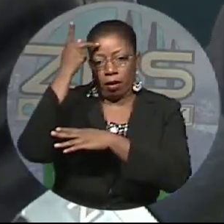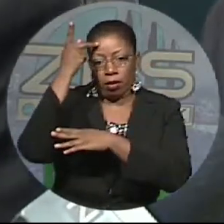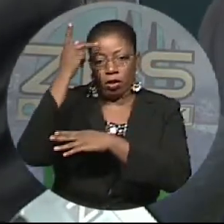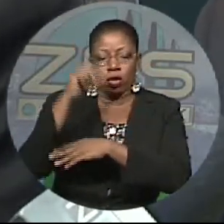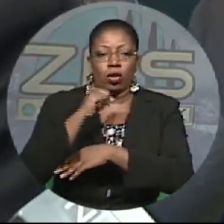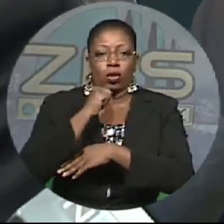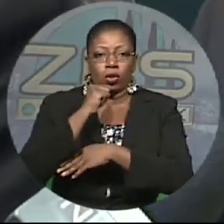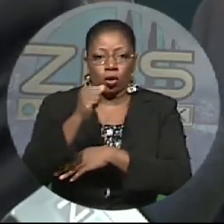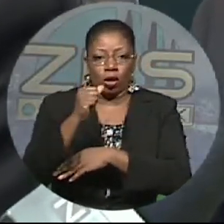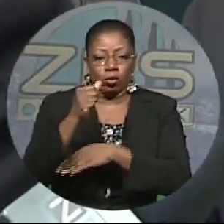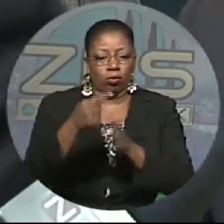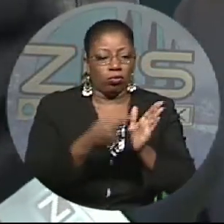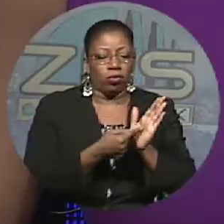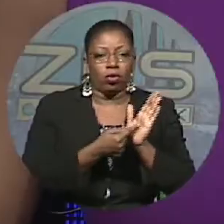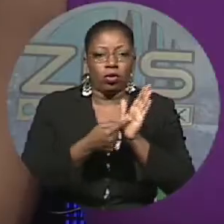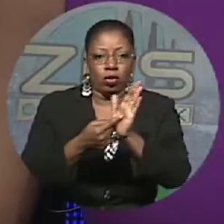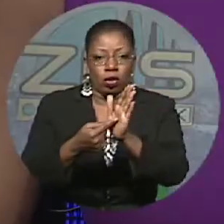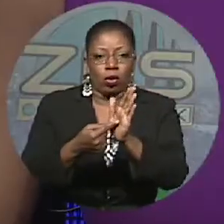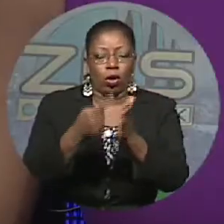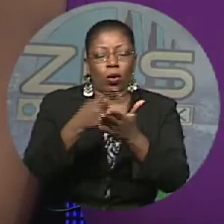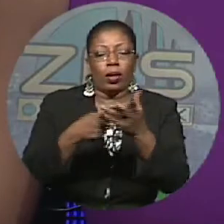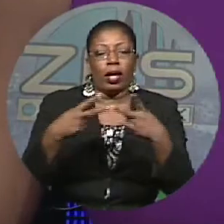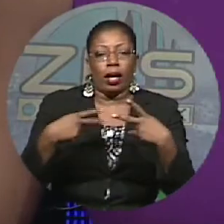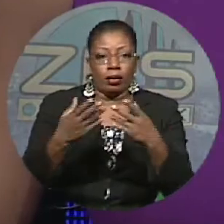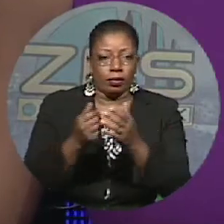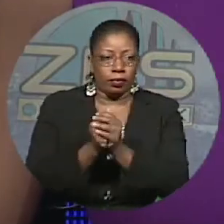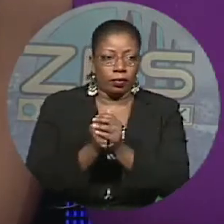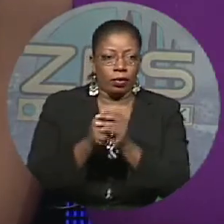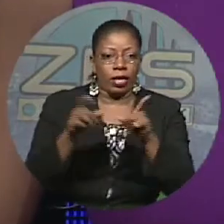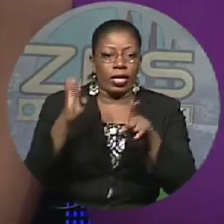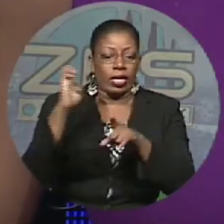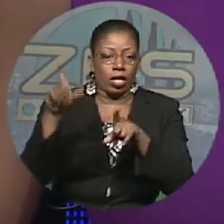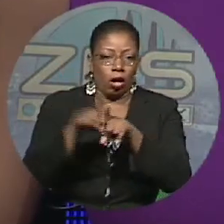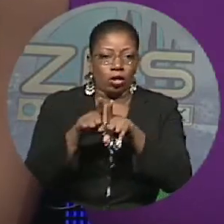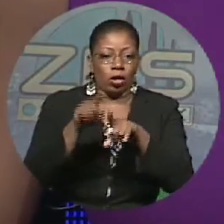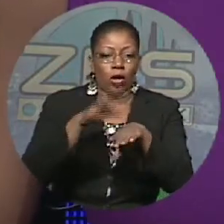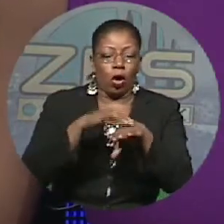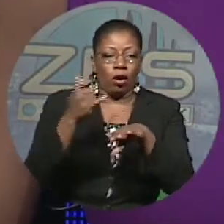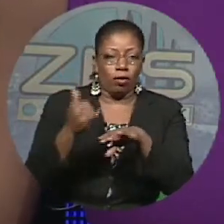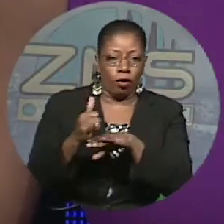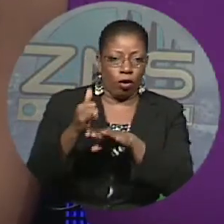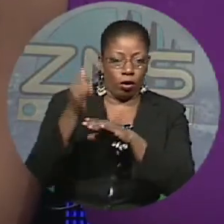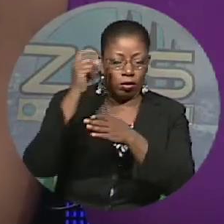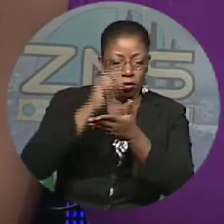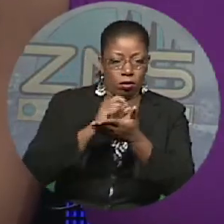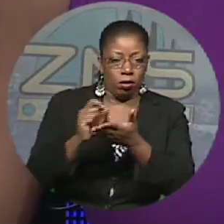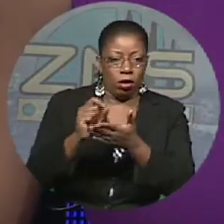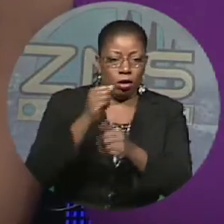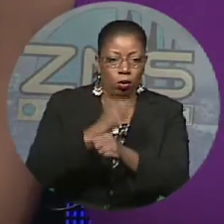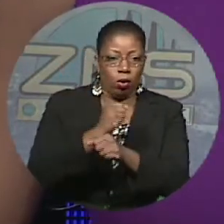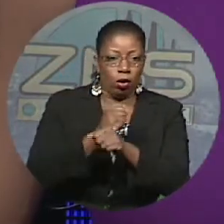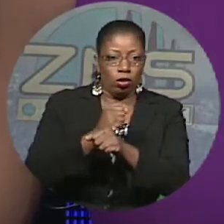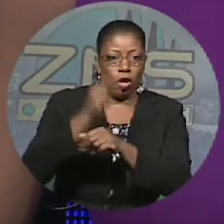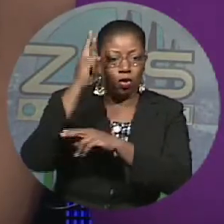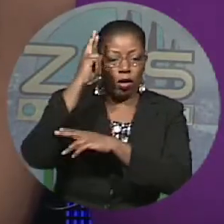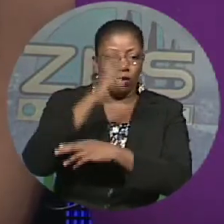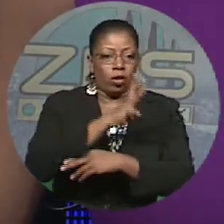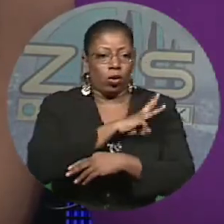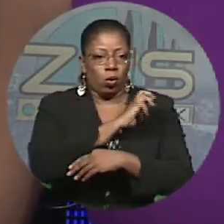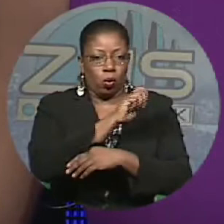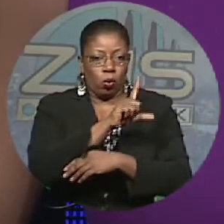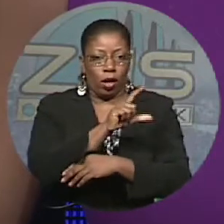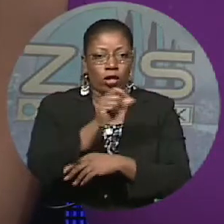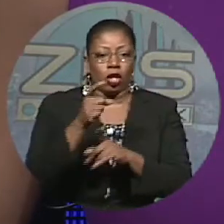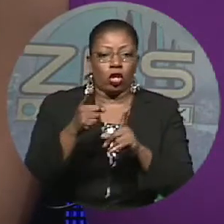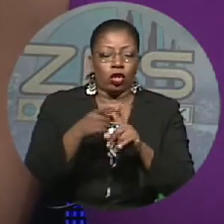to do disclosure. Now, Mortimer also called for Parliamentary Secretary in the Ministry of Works, Renwood Wells, to be